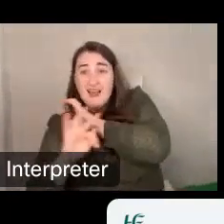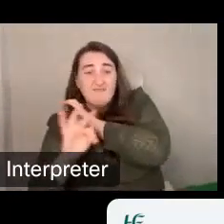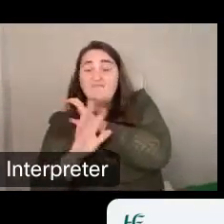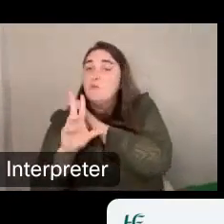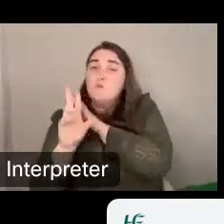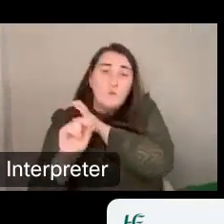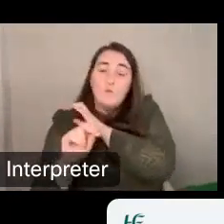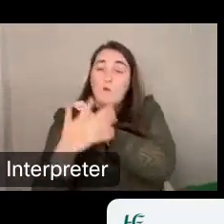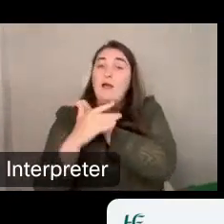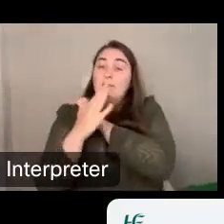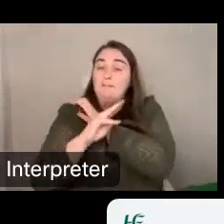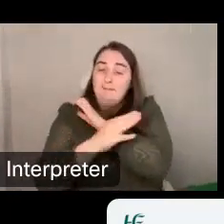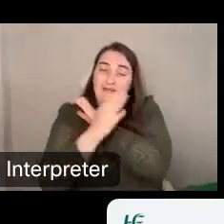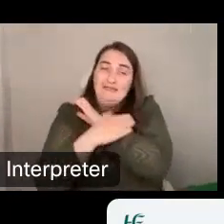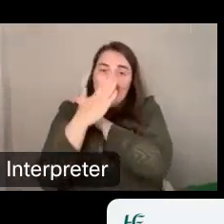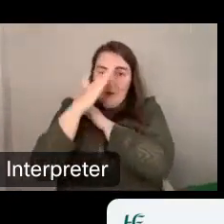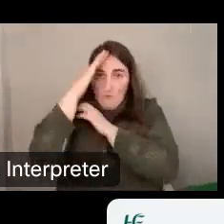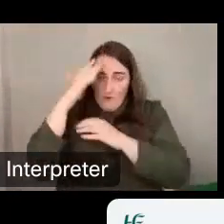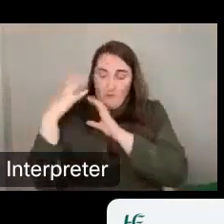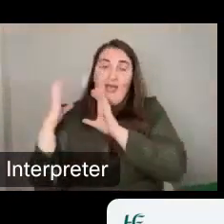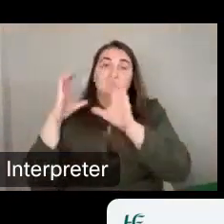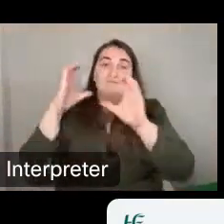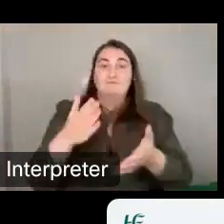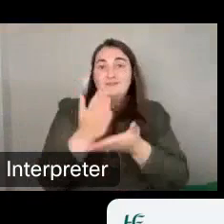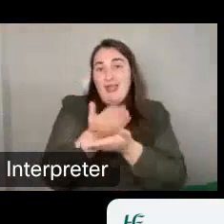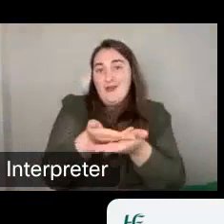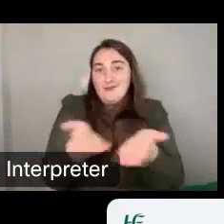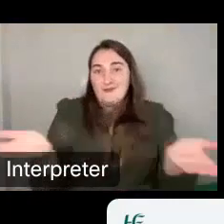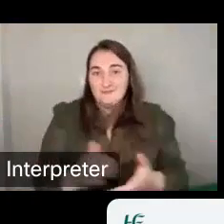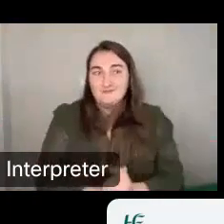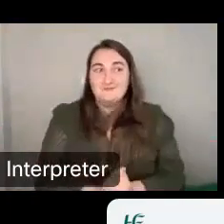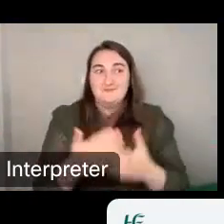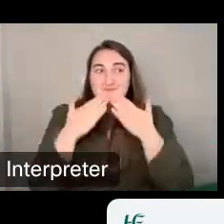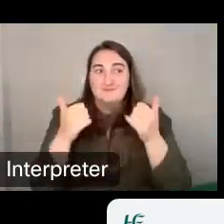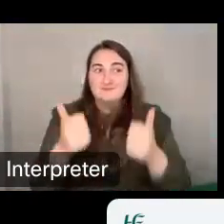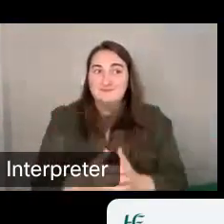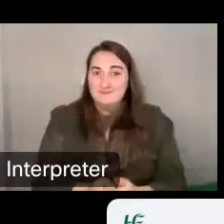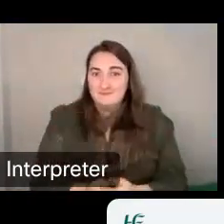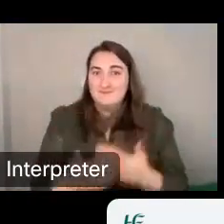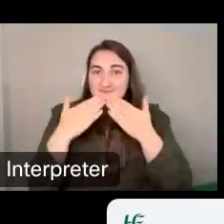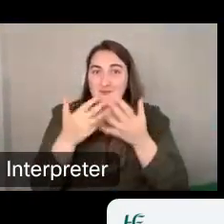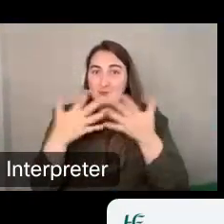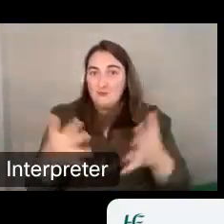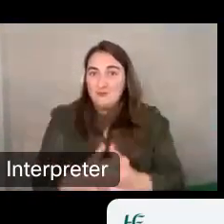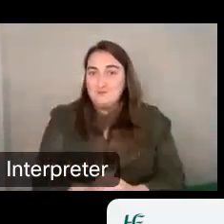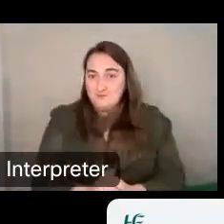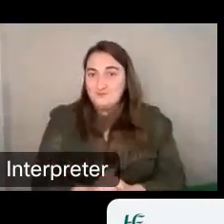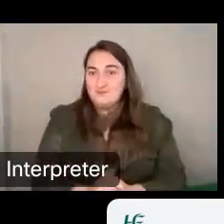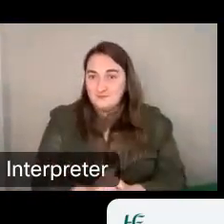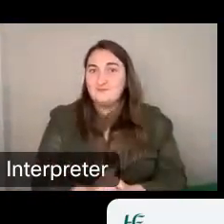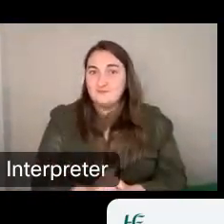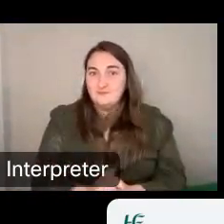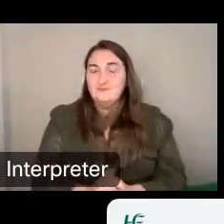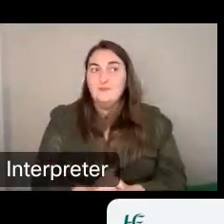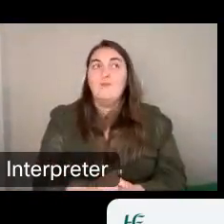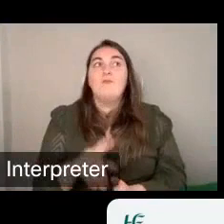reach out to us if there was anything triggered today. Thanks. Thank you. Thanks so much. Just